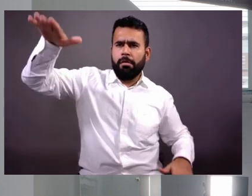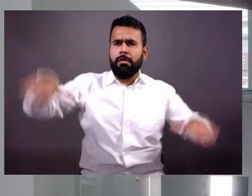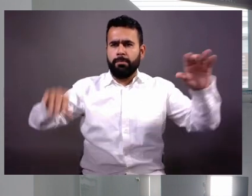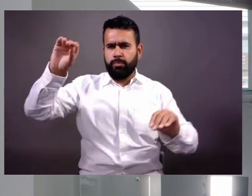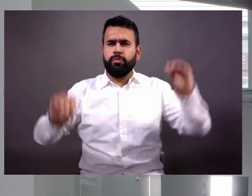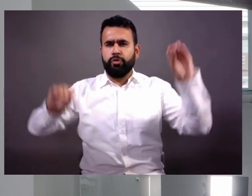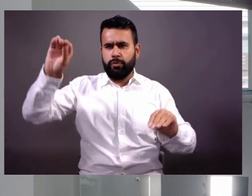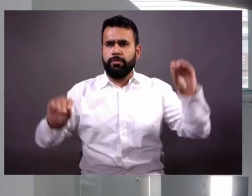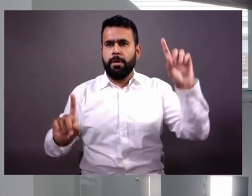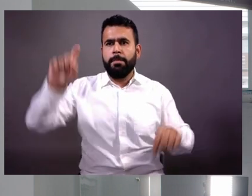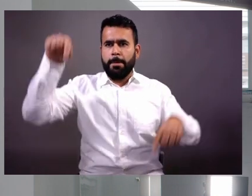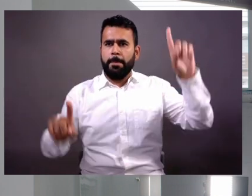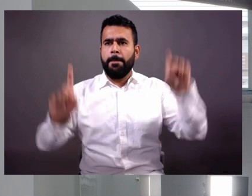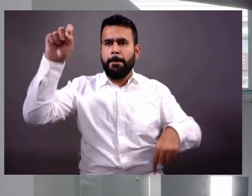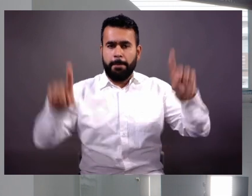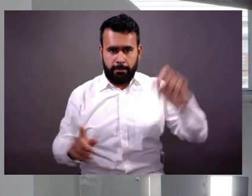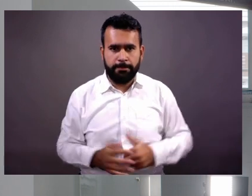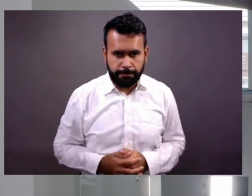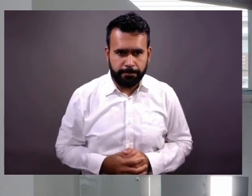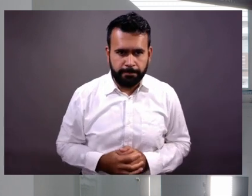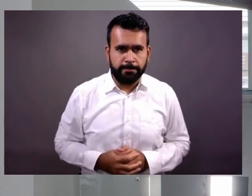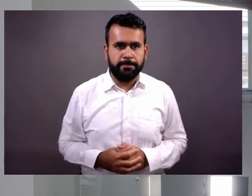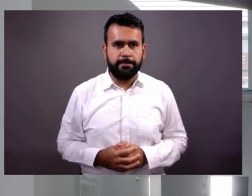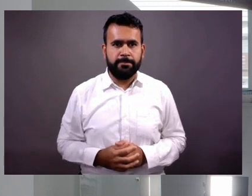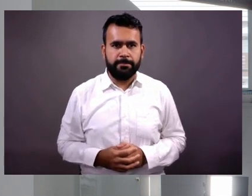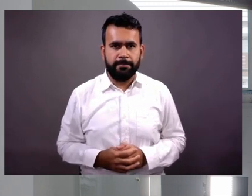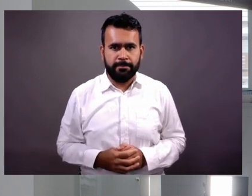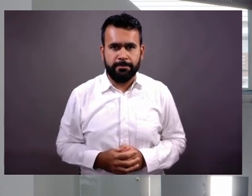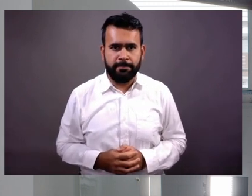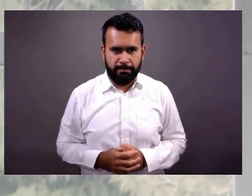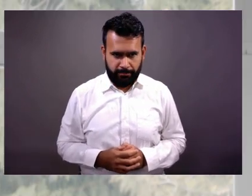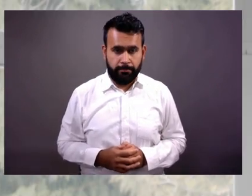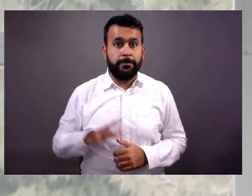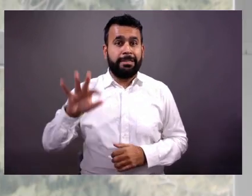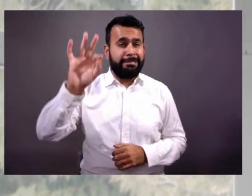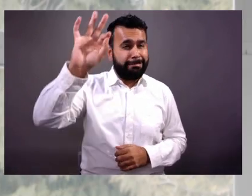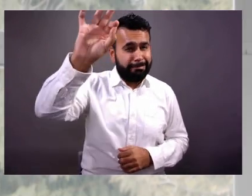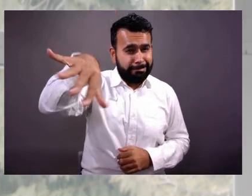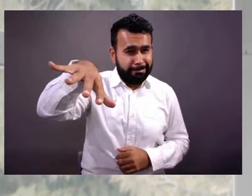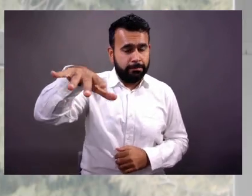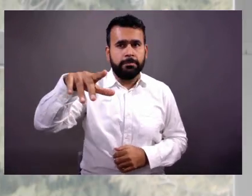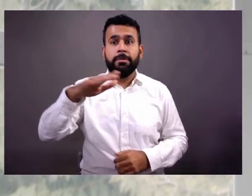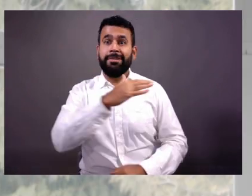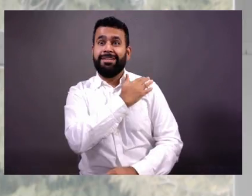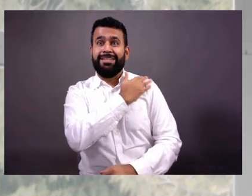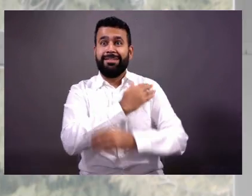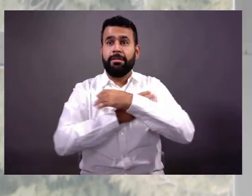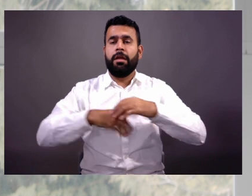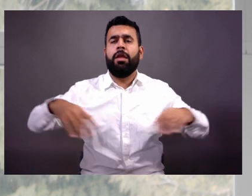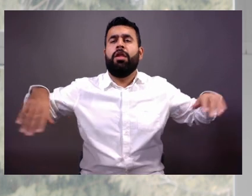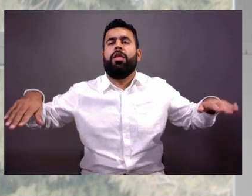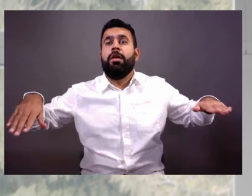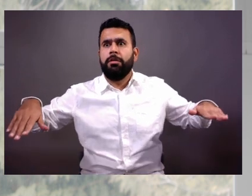prep to the other side, boom, boom, boom, boom. Pro tip.